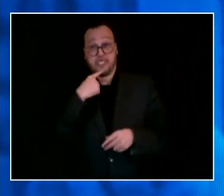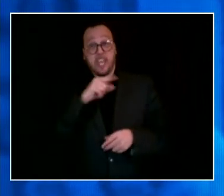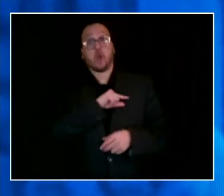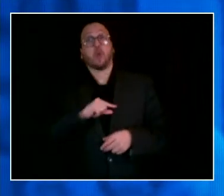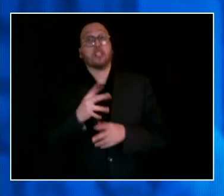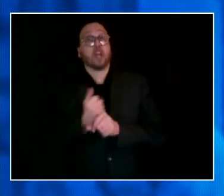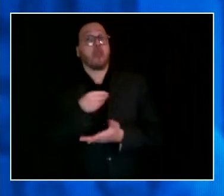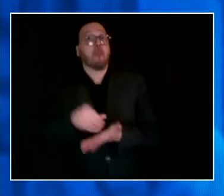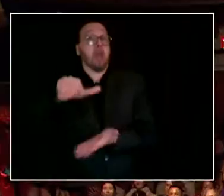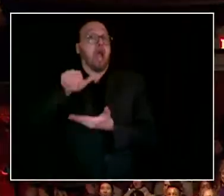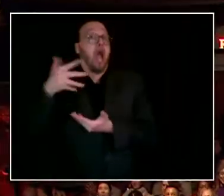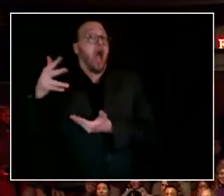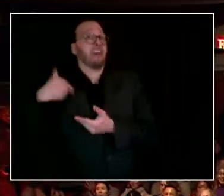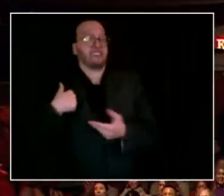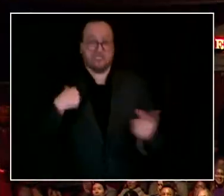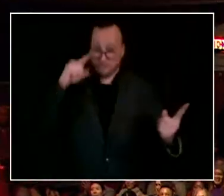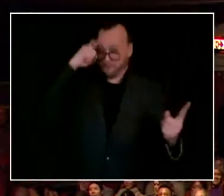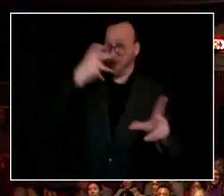also.